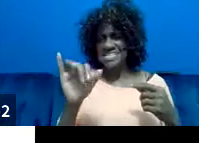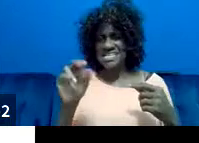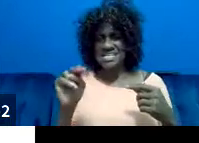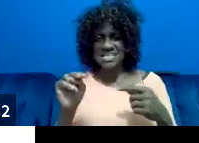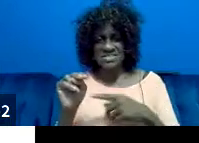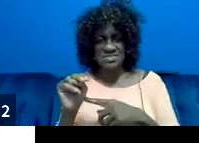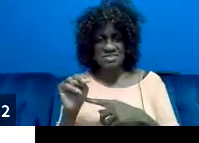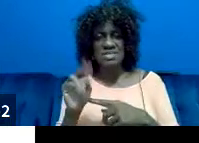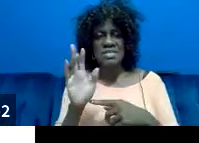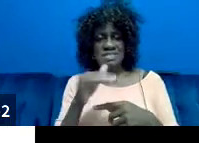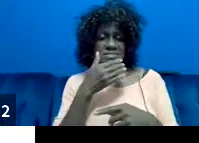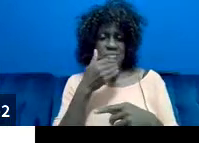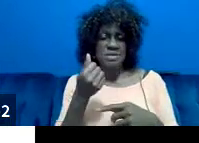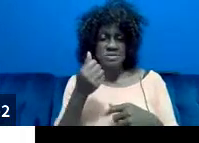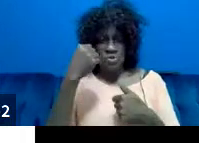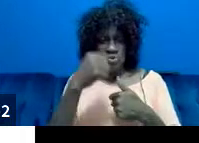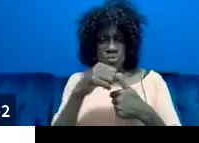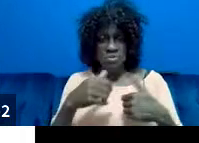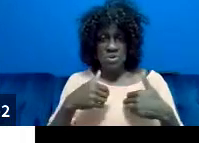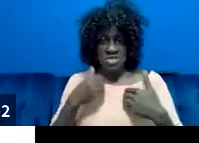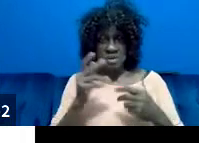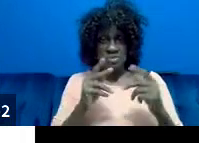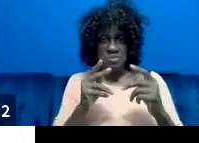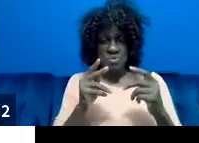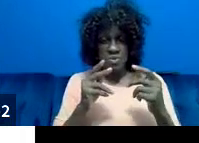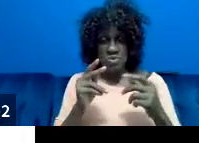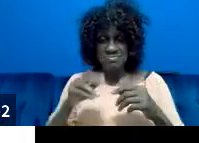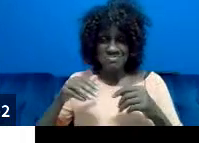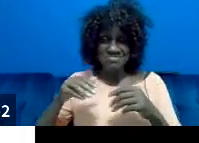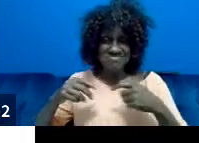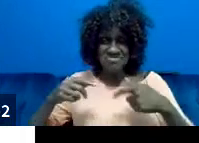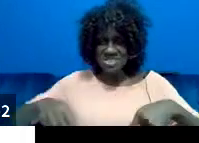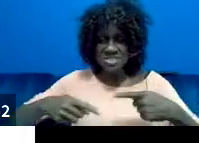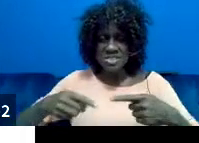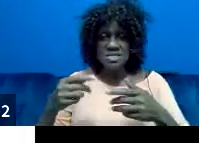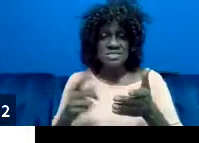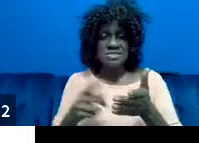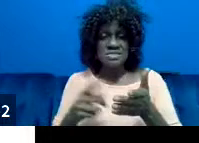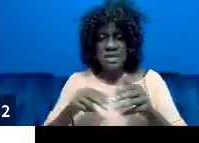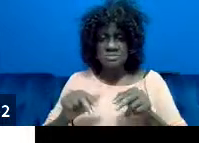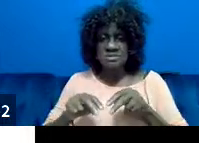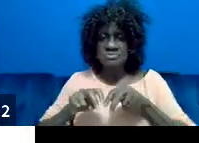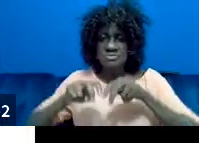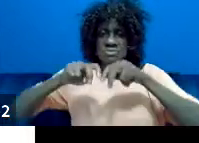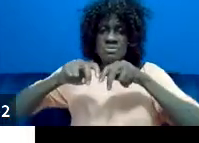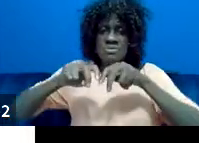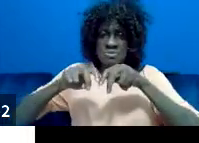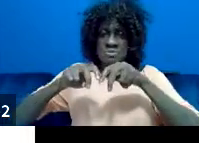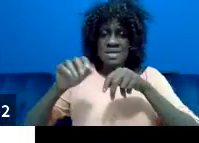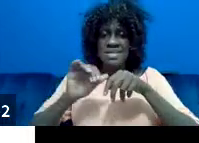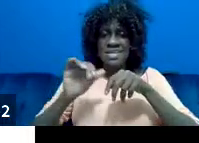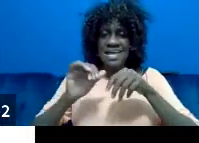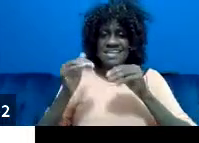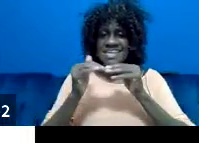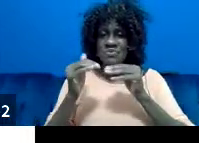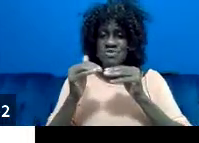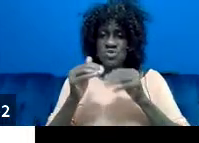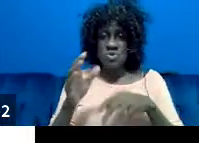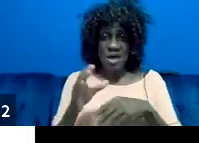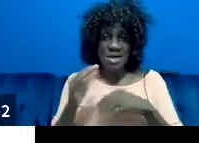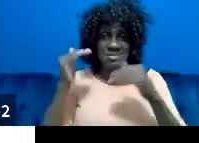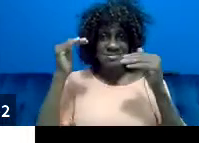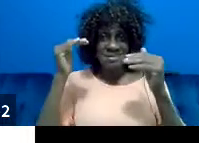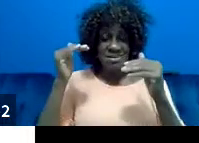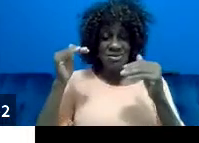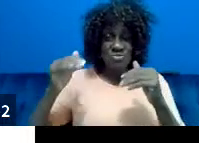be the best. Remember that young people mobility devices oftentimes sit up almost equal to adult wheelchairs,